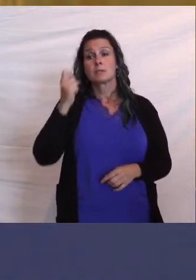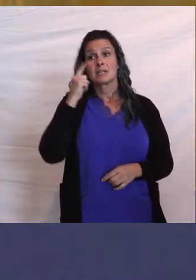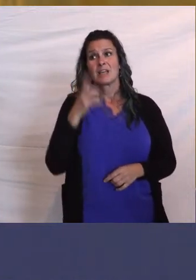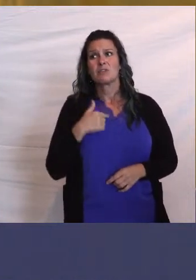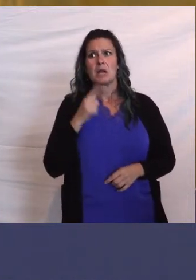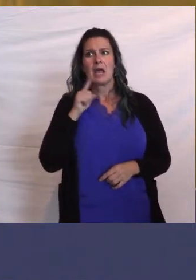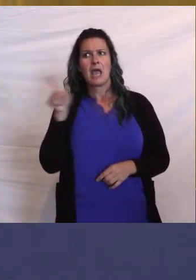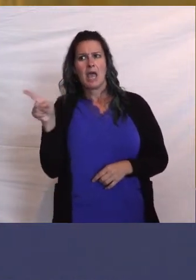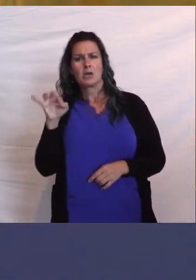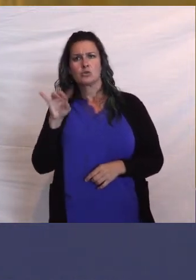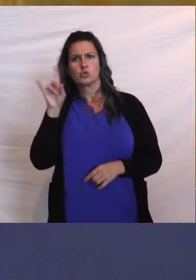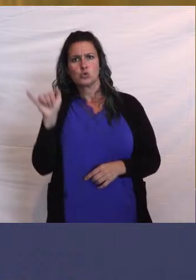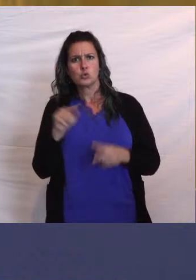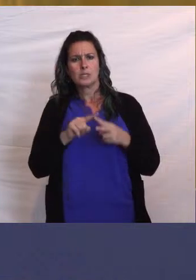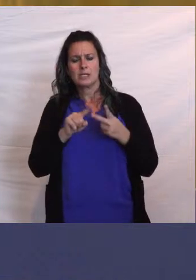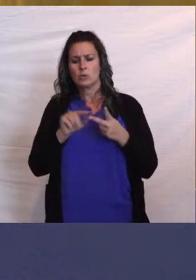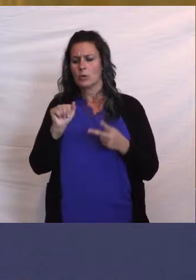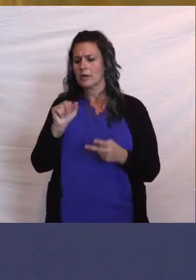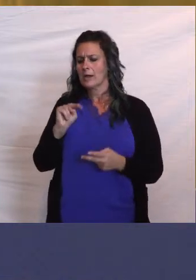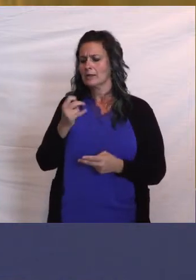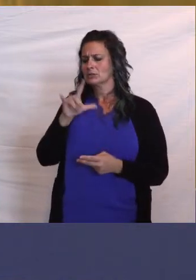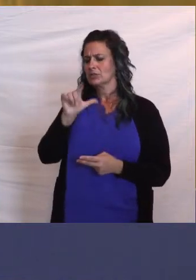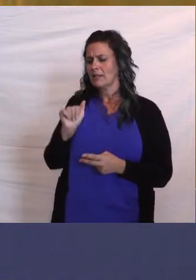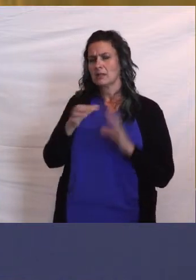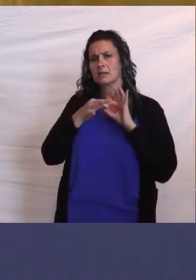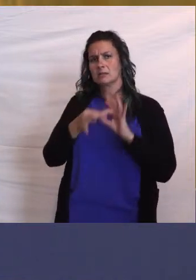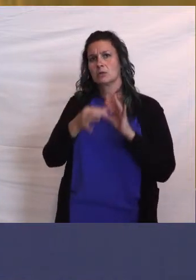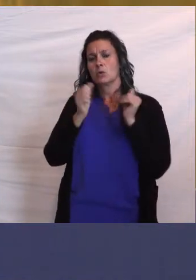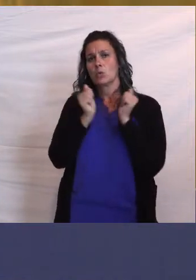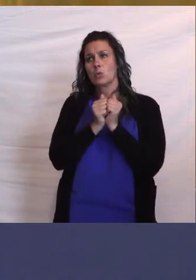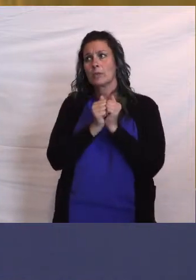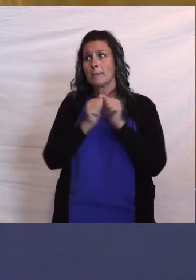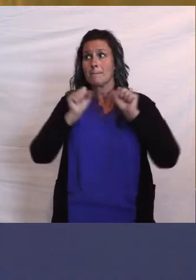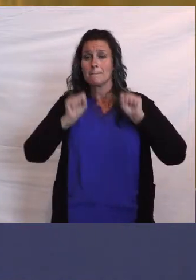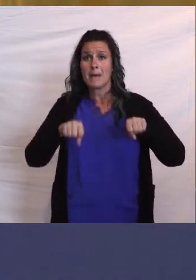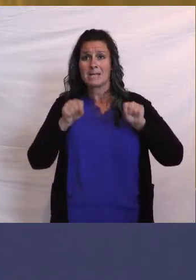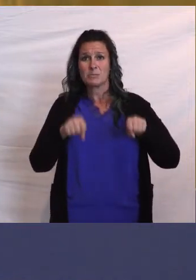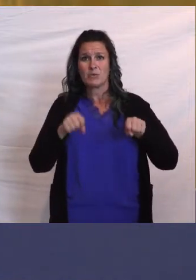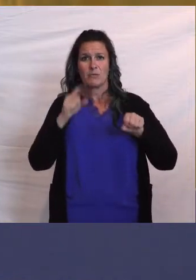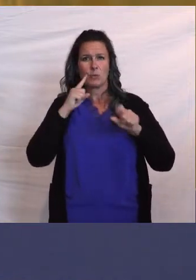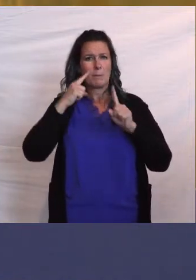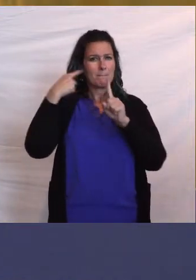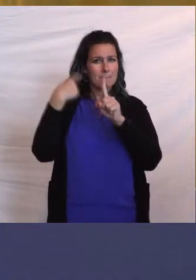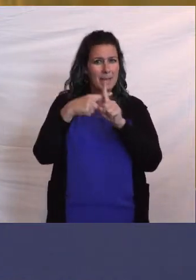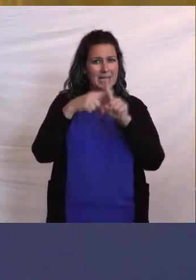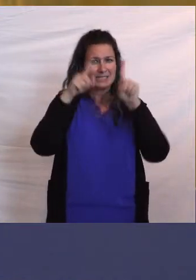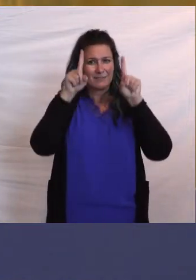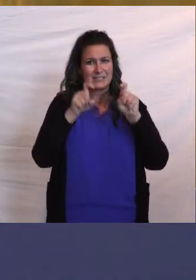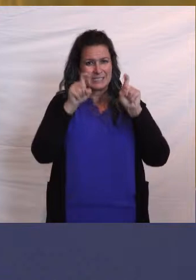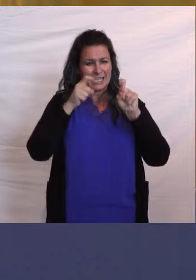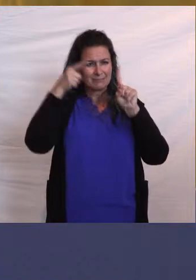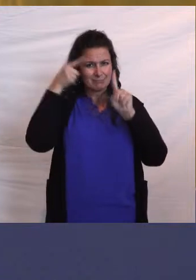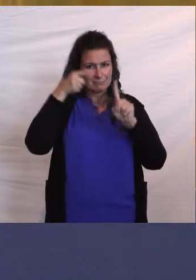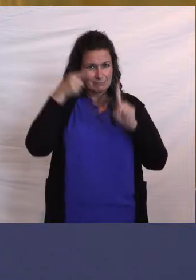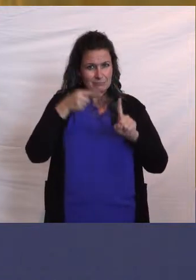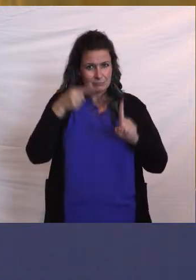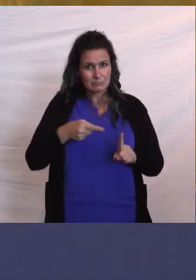defer to Judy and or Angelica on, is it possible to get positive tests